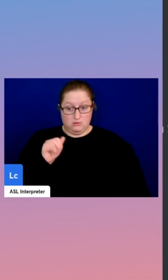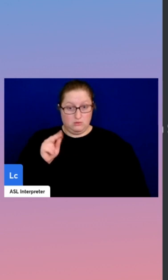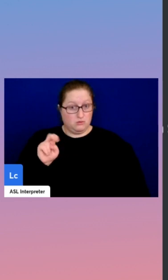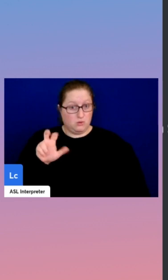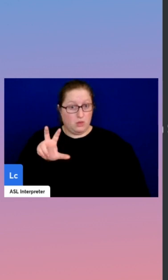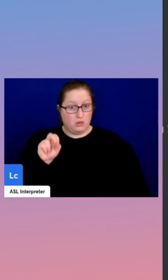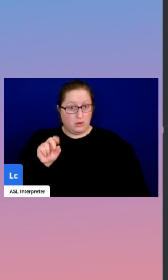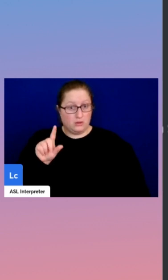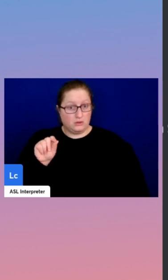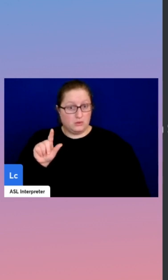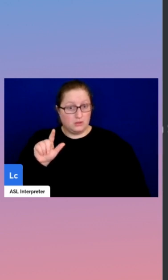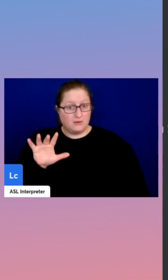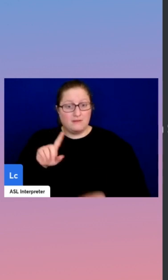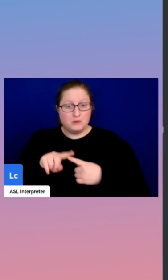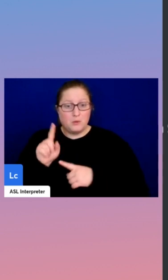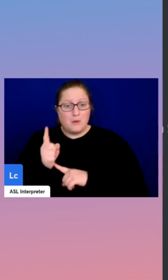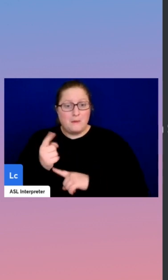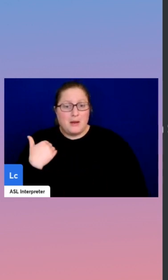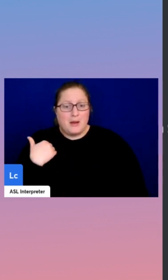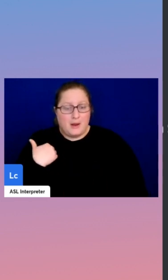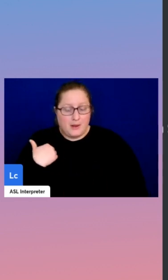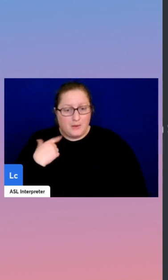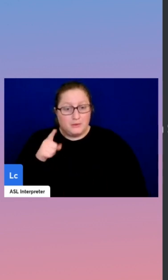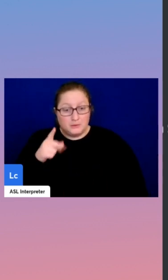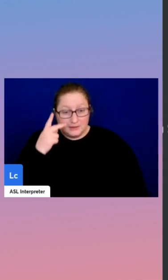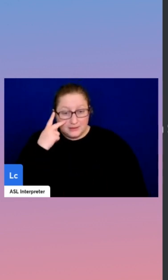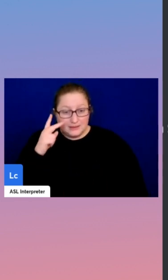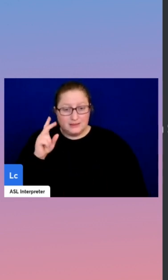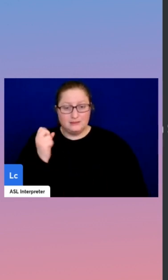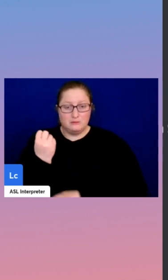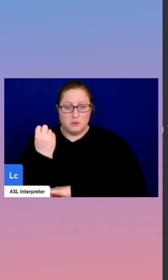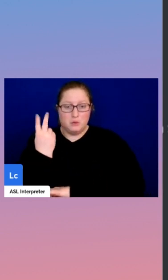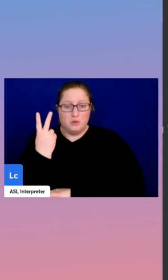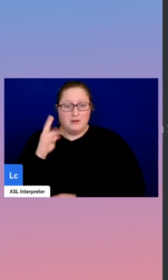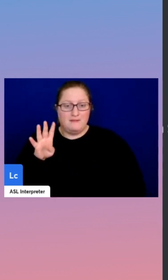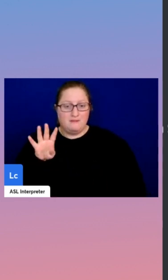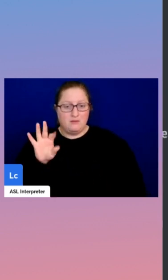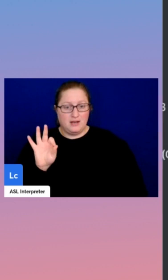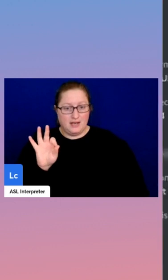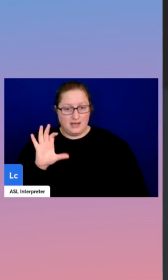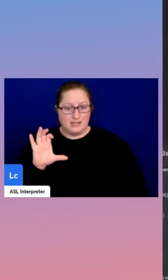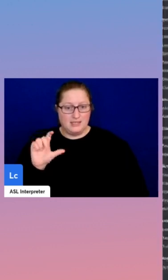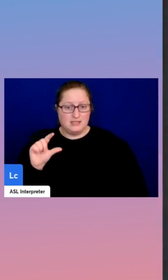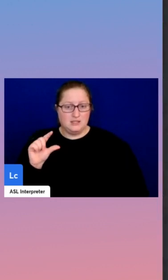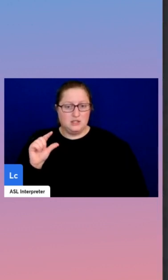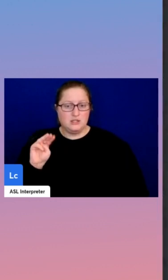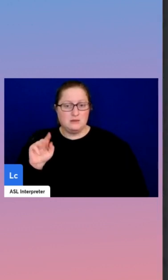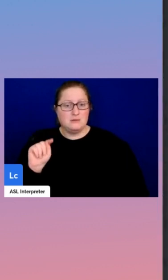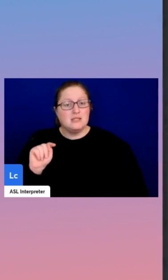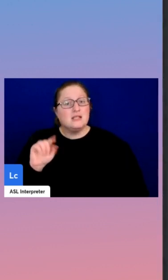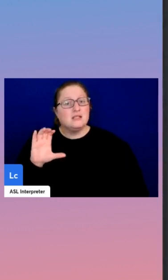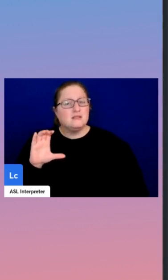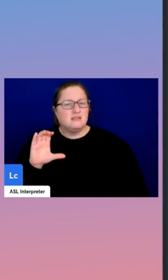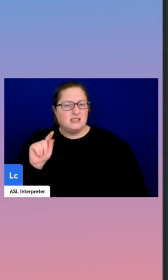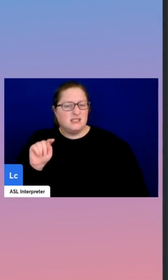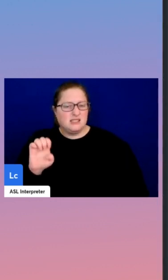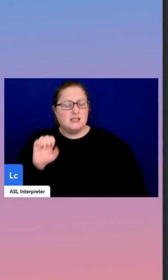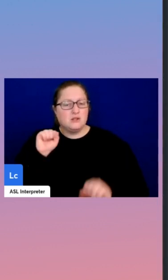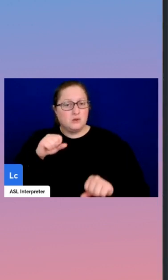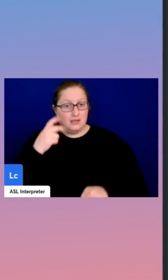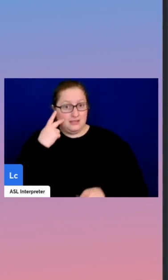1 minute ago. As you can see, it's like noon 49 CET, and this means that now this AMI is deprecated.